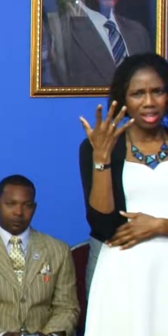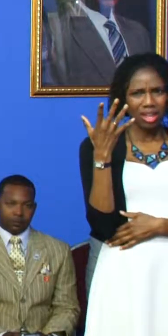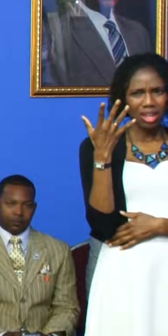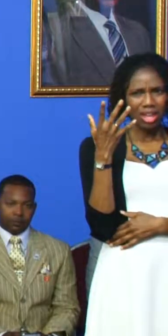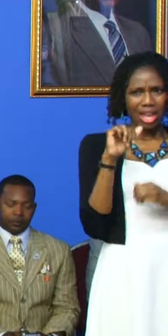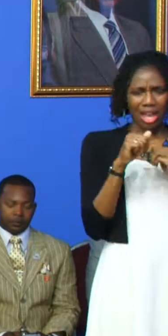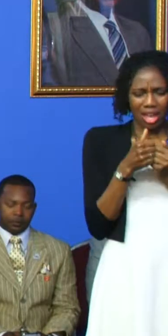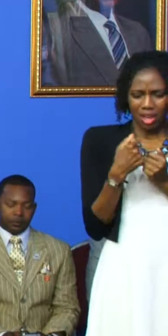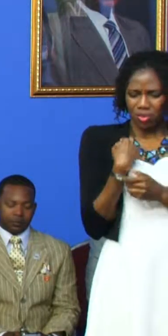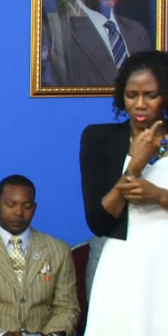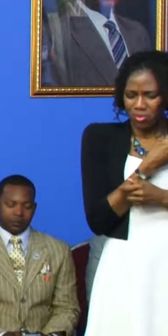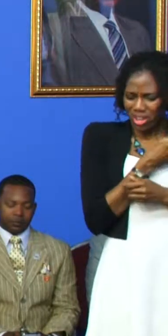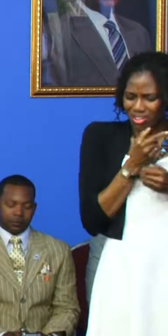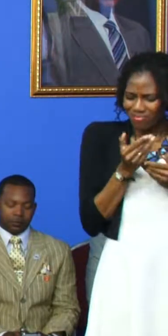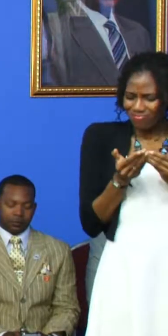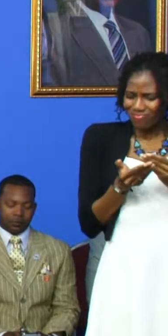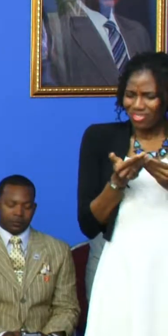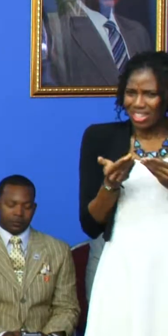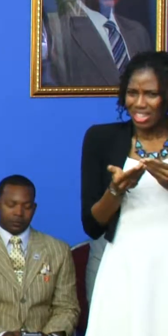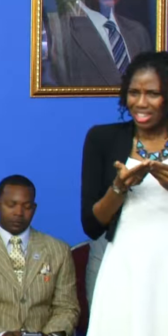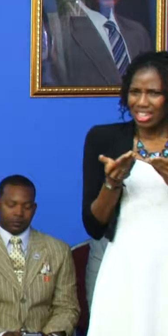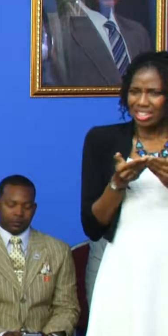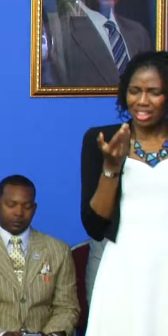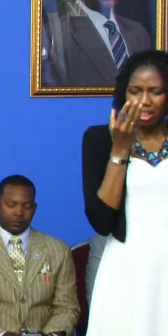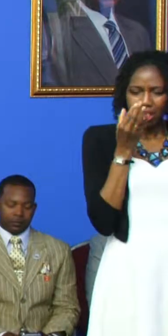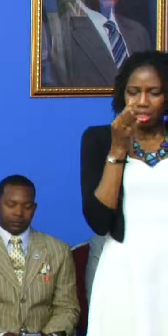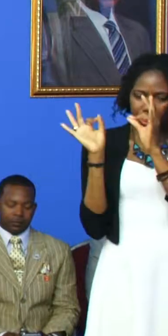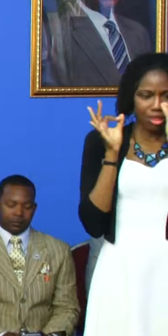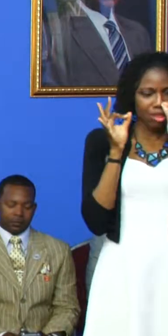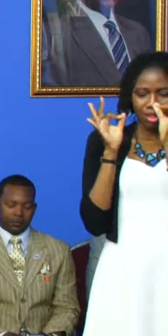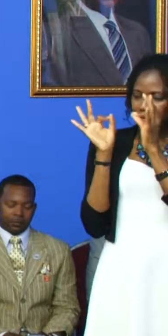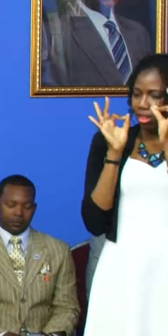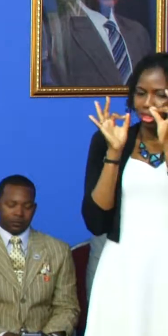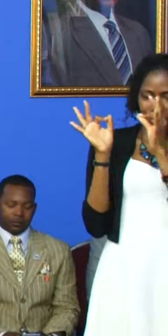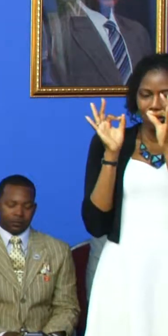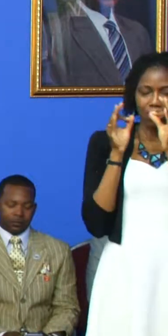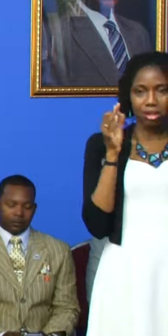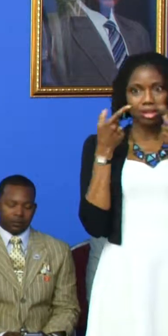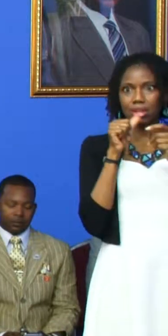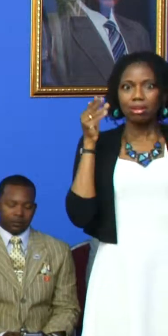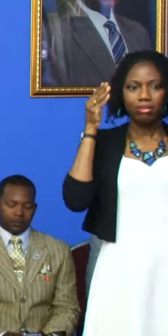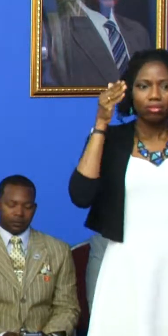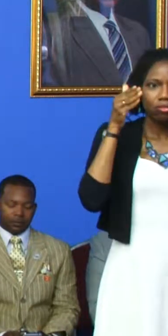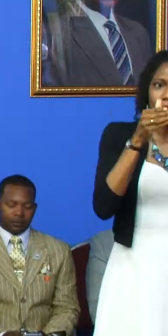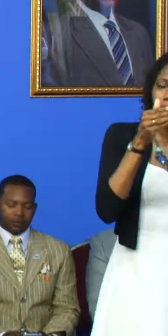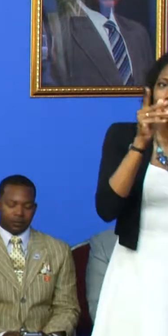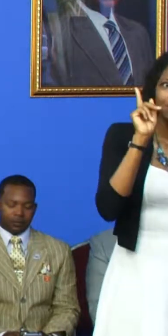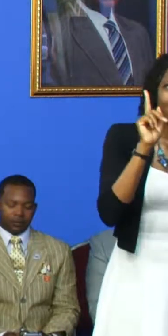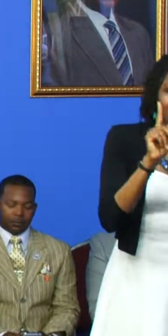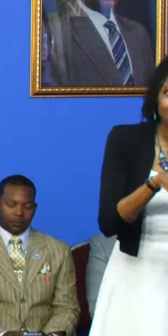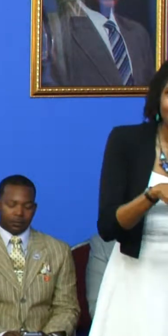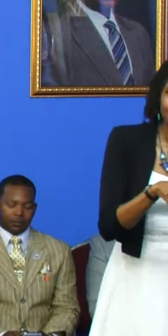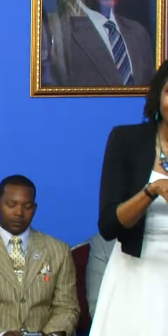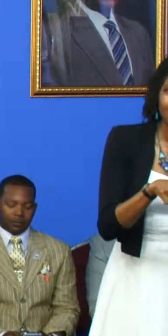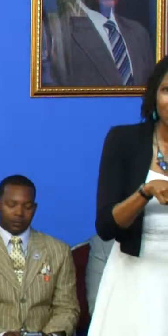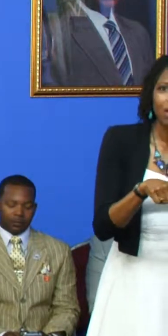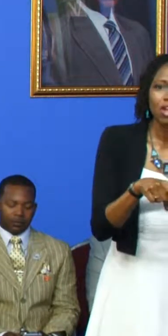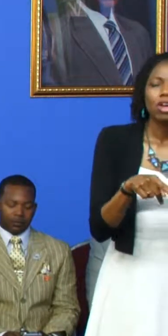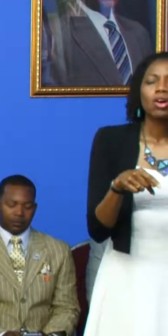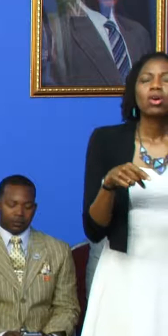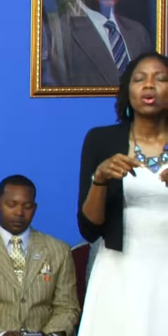are so easily distracted from what is going on